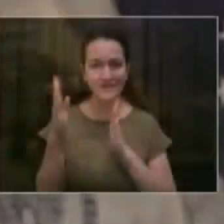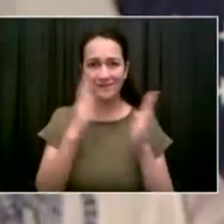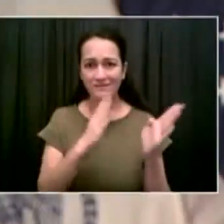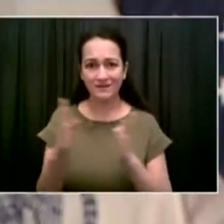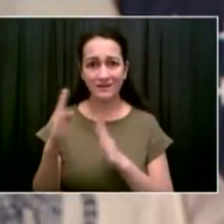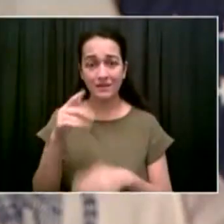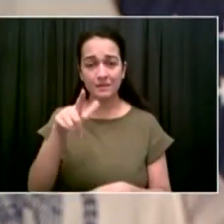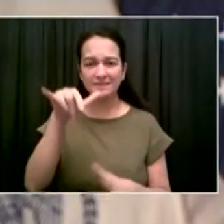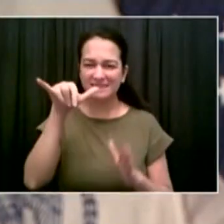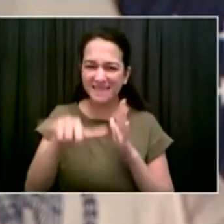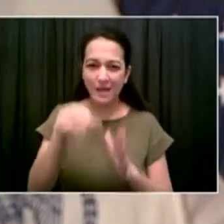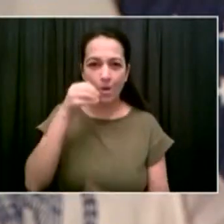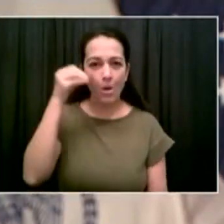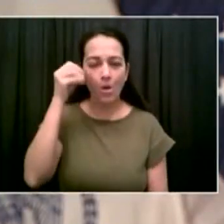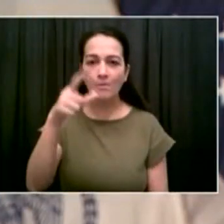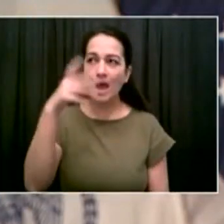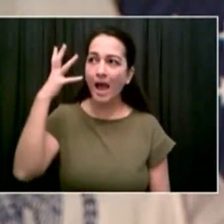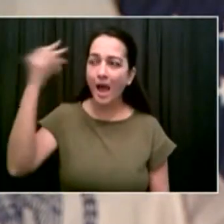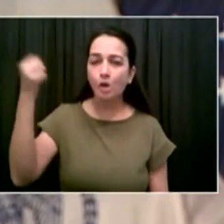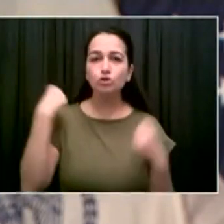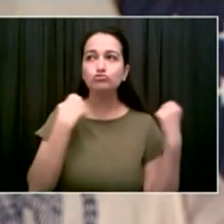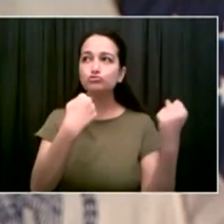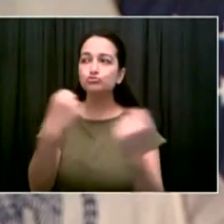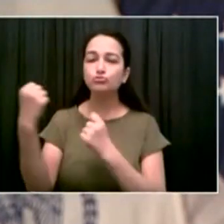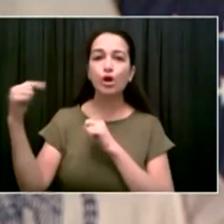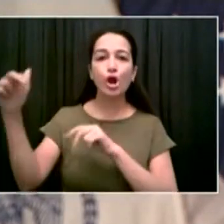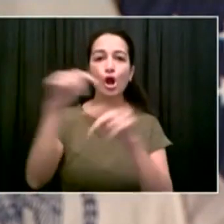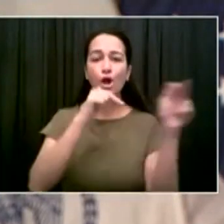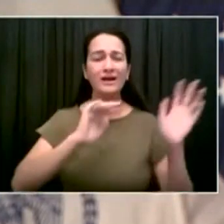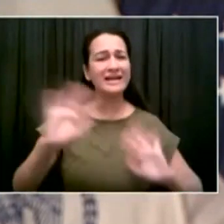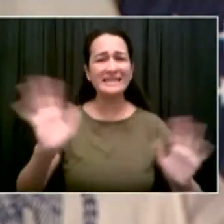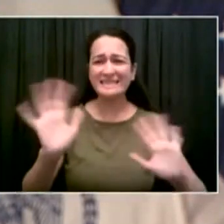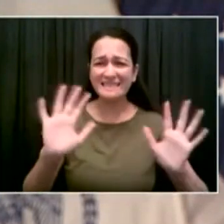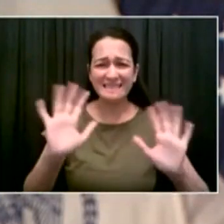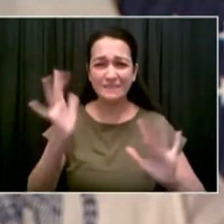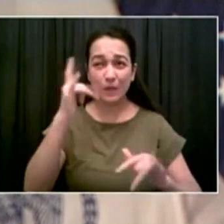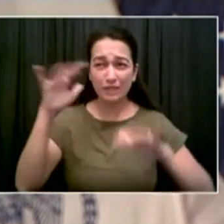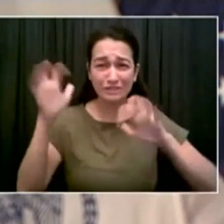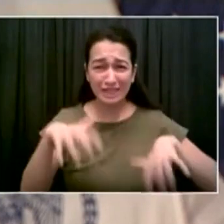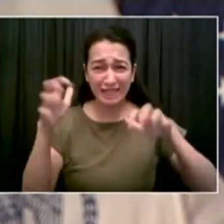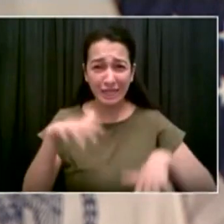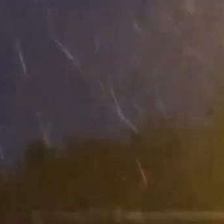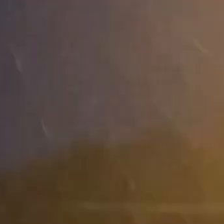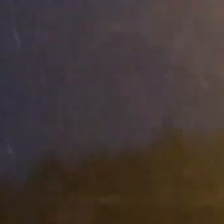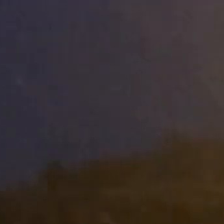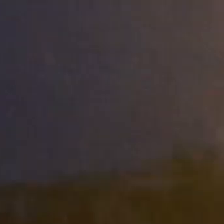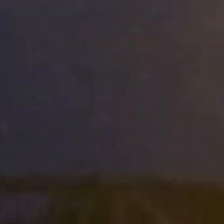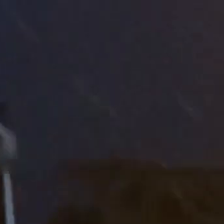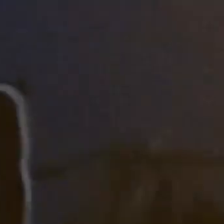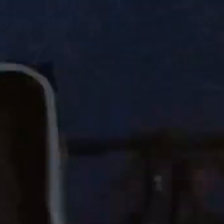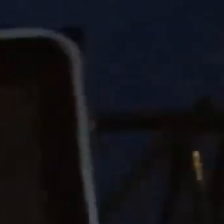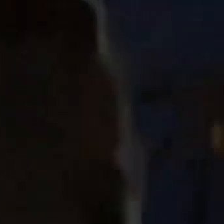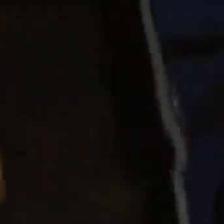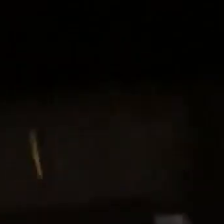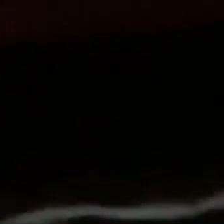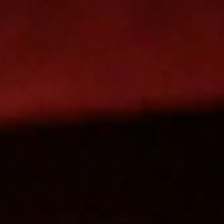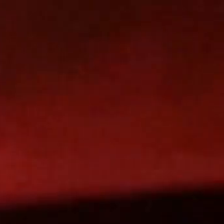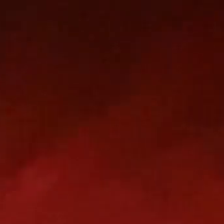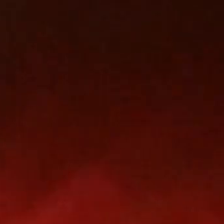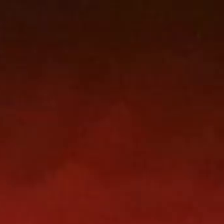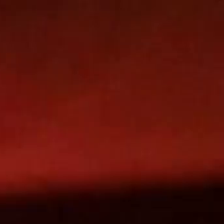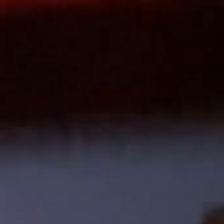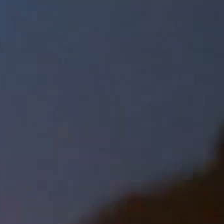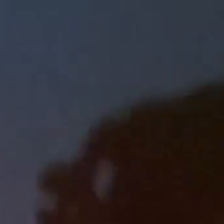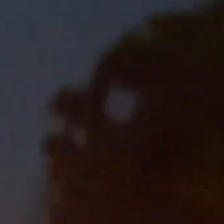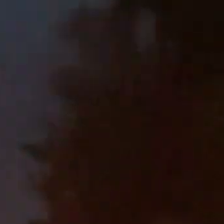winds, a lot of rain. We could definitely be seeing some trees falling down. We need people to be safe. Heavy rains before the storm